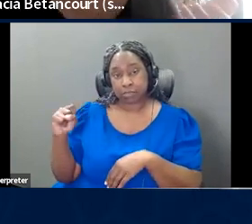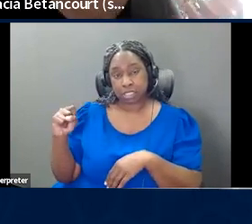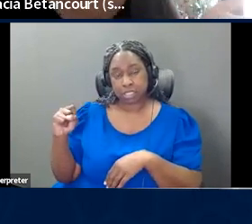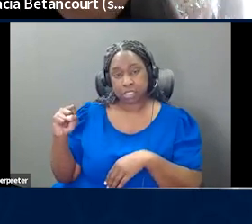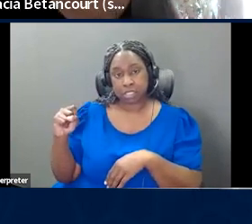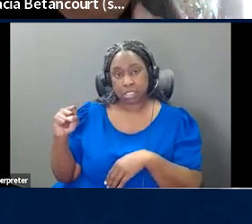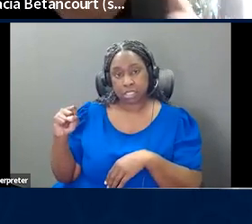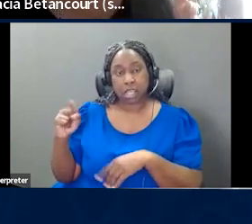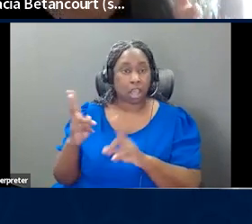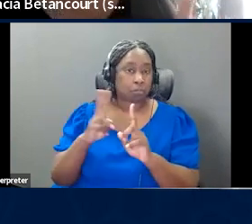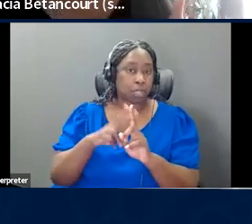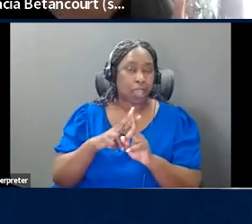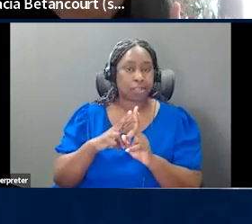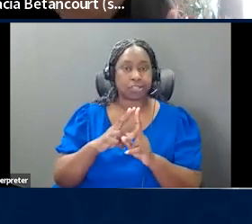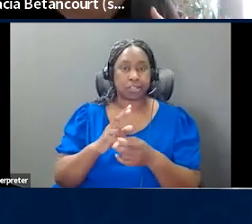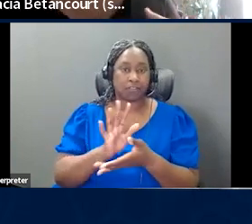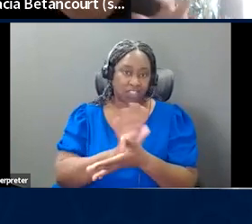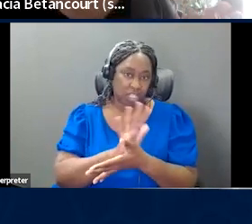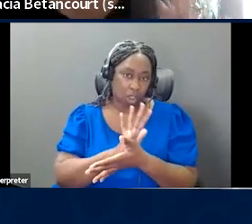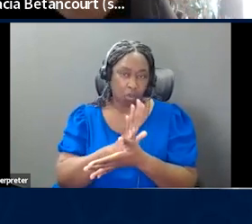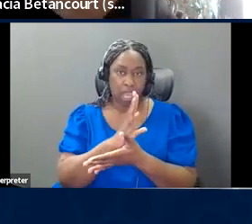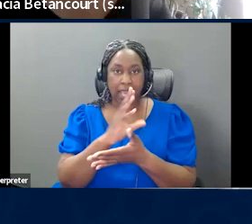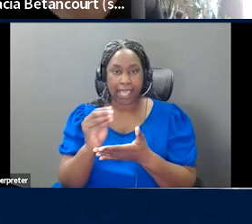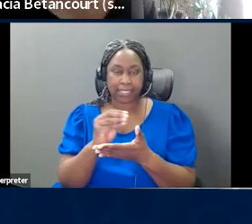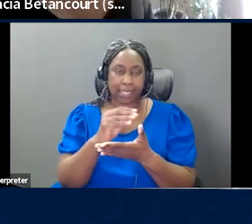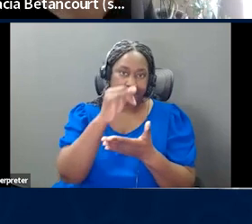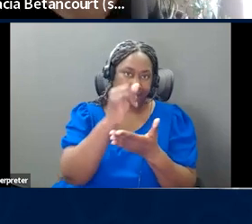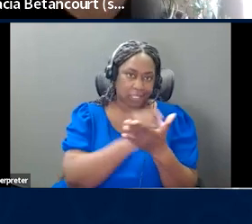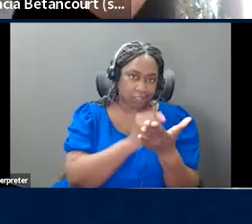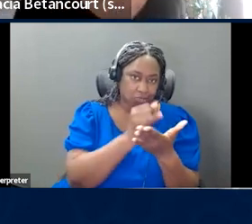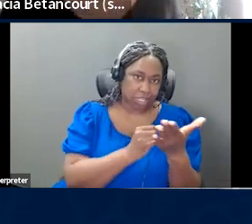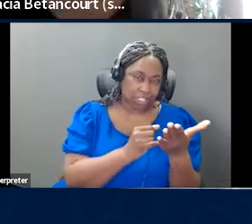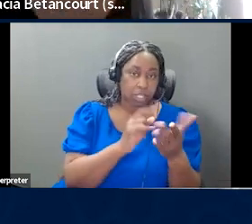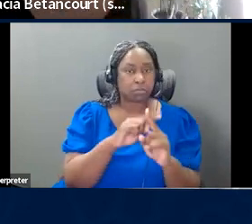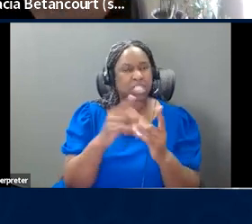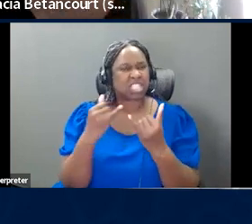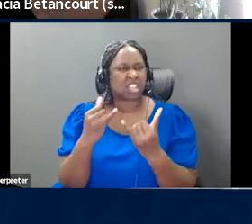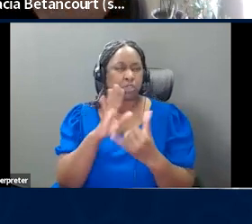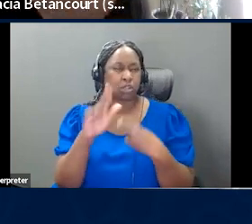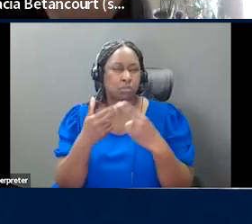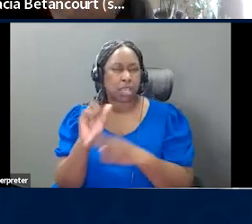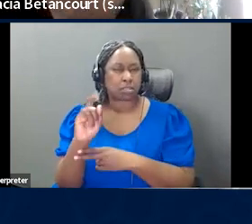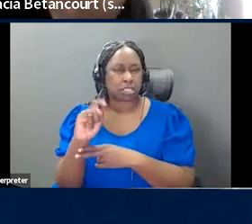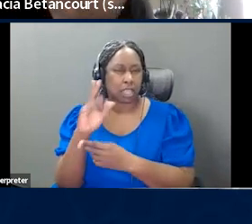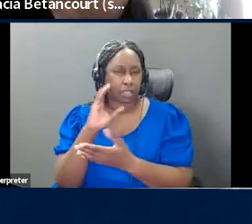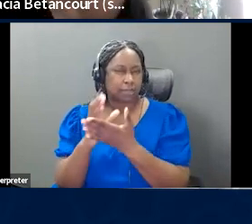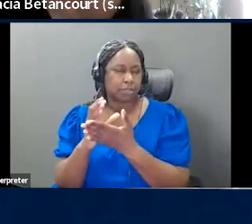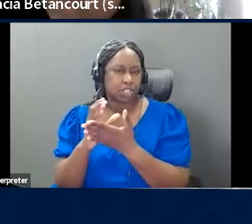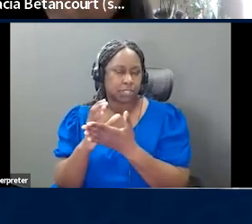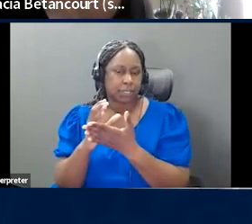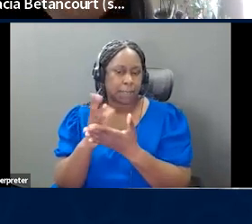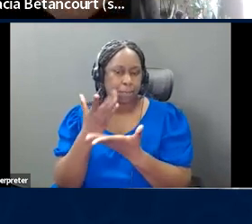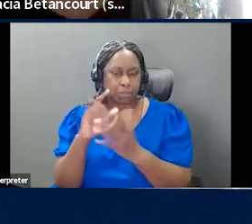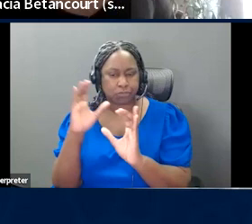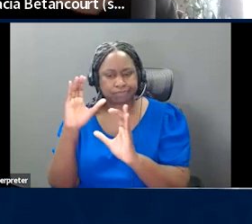apply to video and illustration. But for today, we're really particularly talking about stock images that you may be